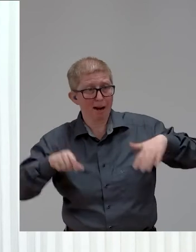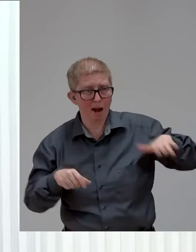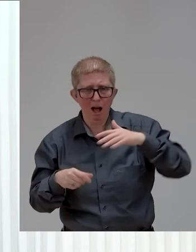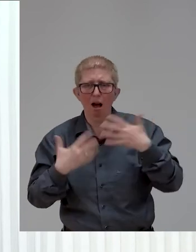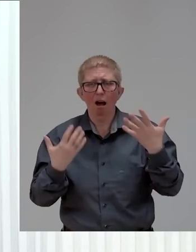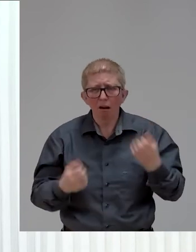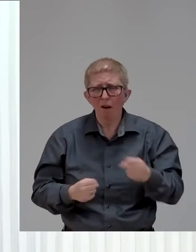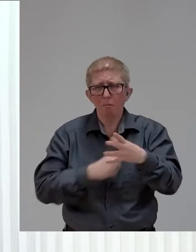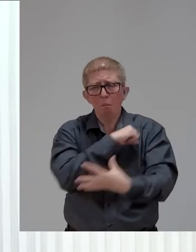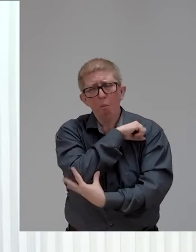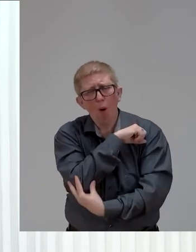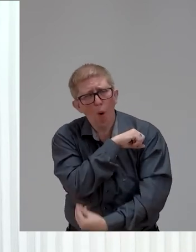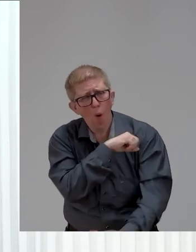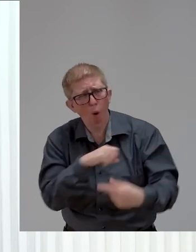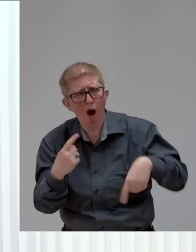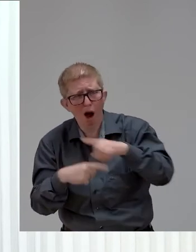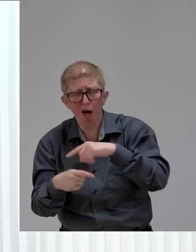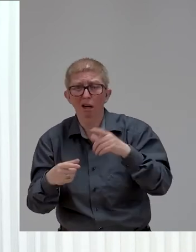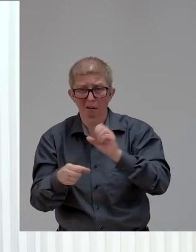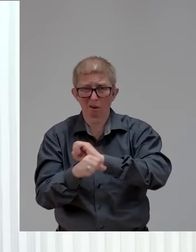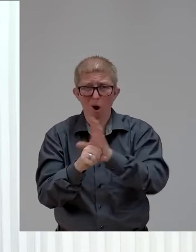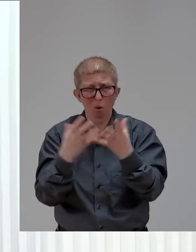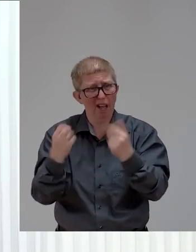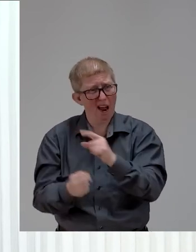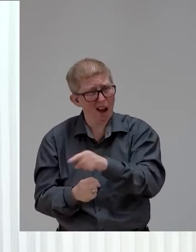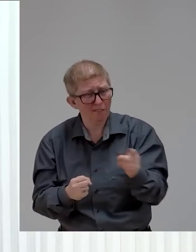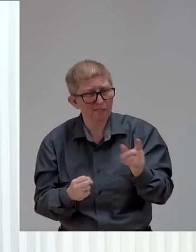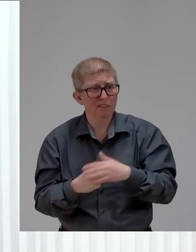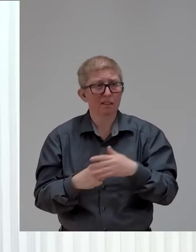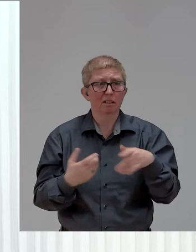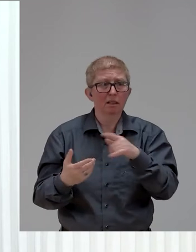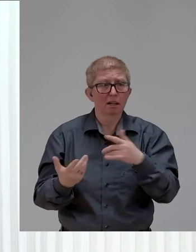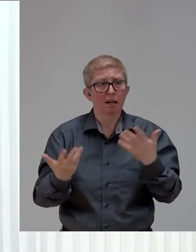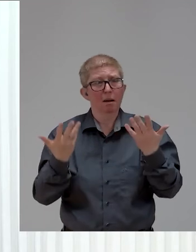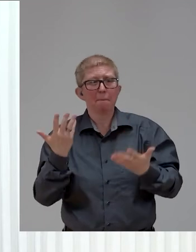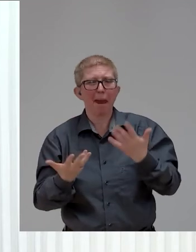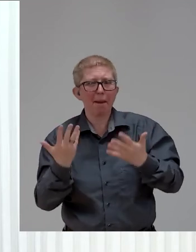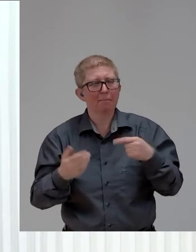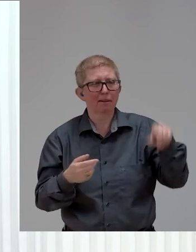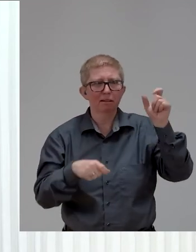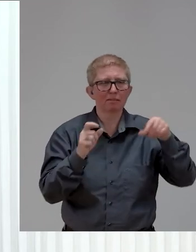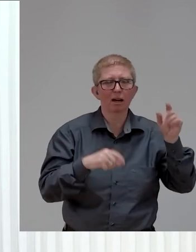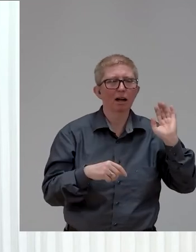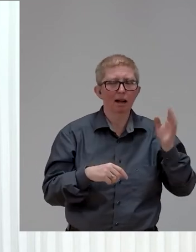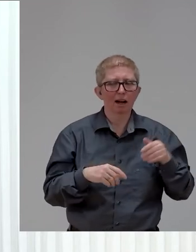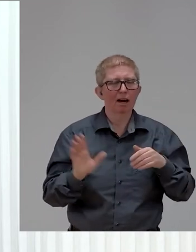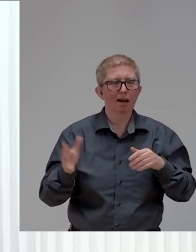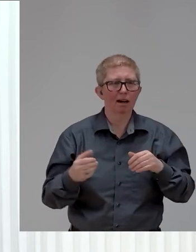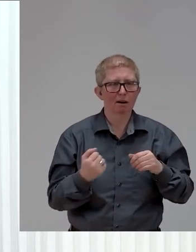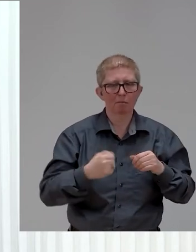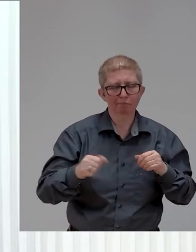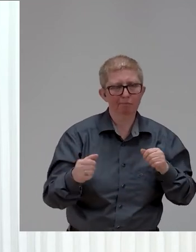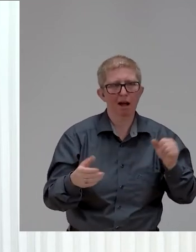has heightened dangers of abuse and neglect, and intensified gender-based violence and other threats.